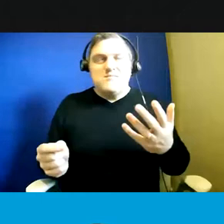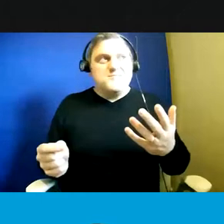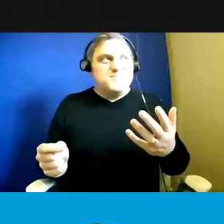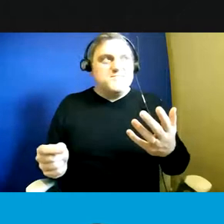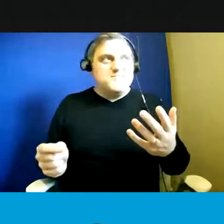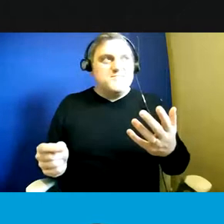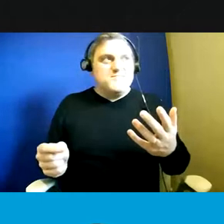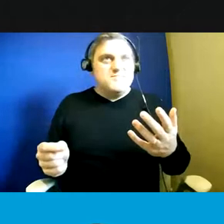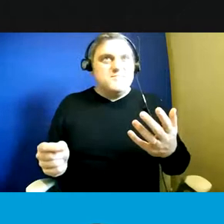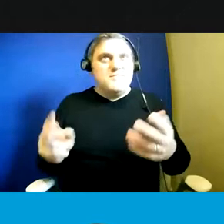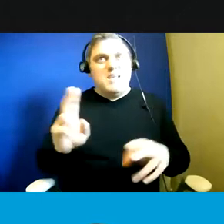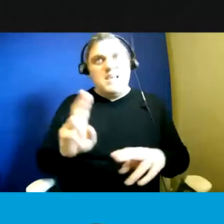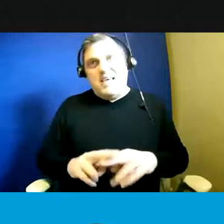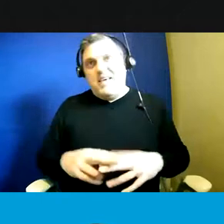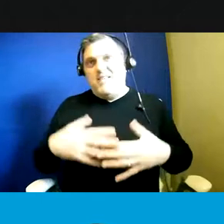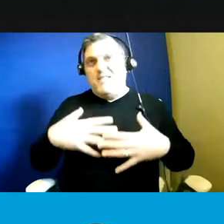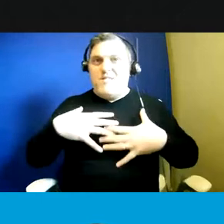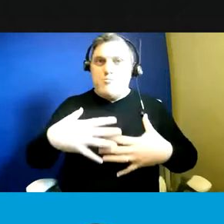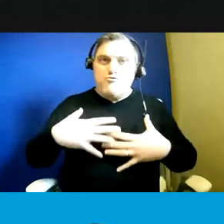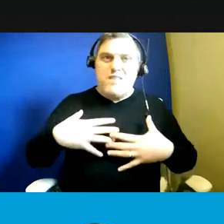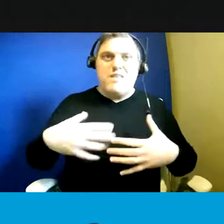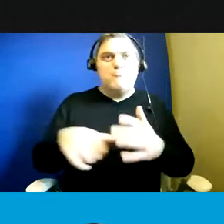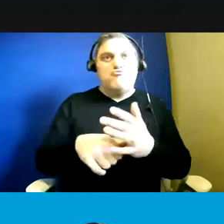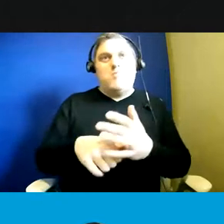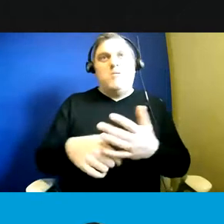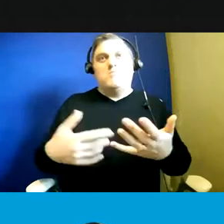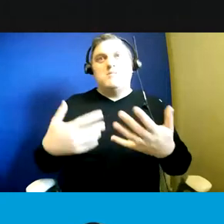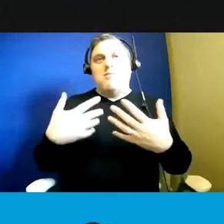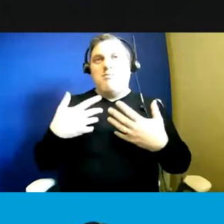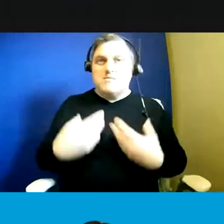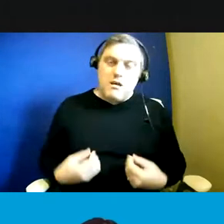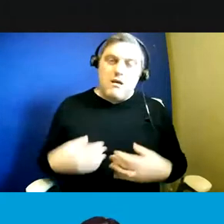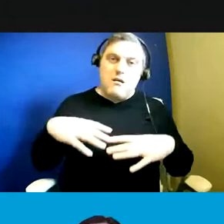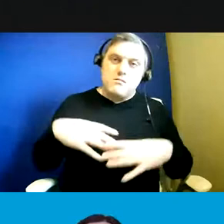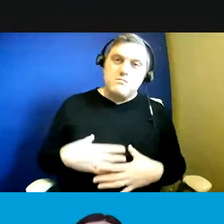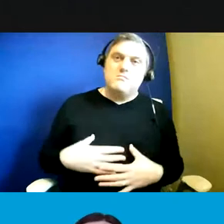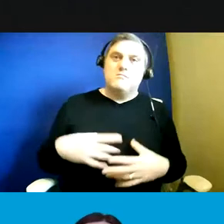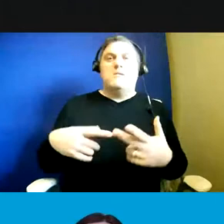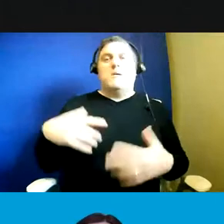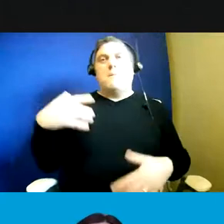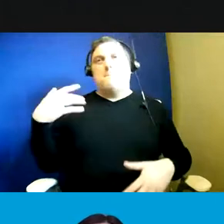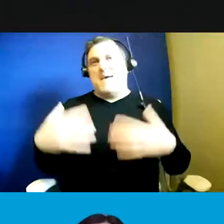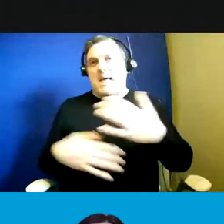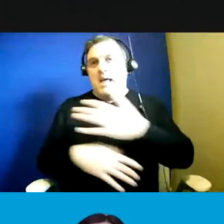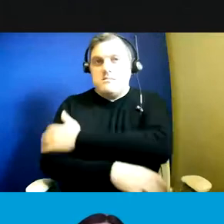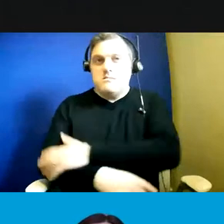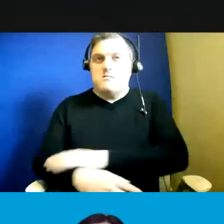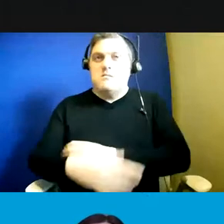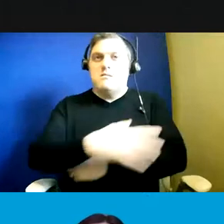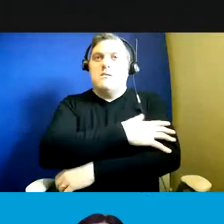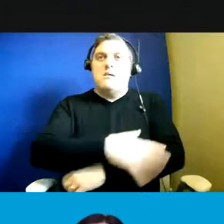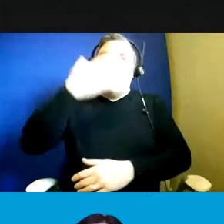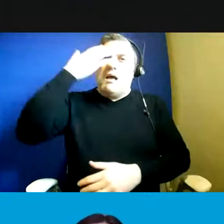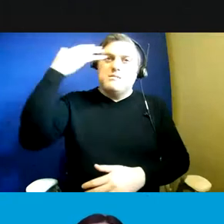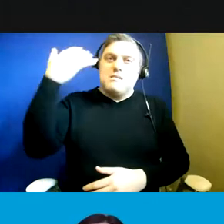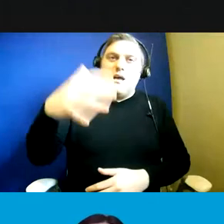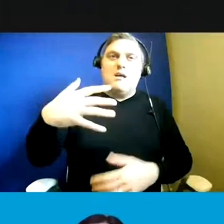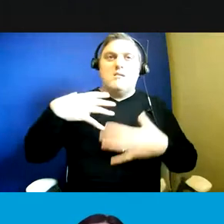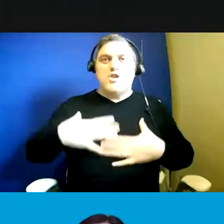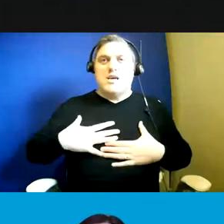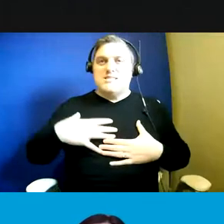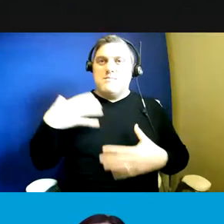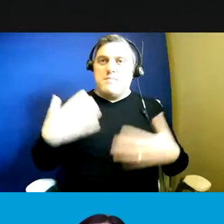of long COVID. So when you've got the respiratory symptoms, the breathing issues, you've got the fatigue, you've also got the pains, you've got the headaches, you've got the chest pain, all of a